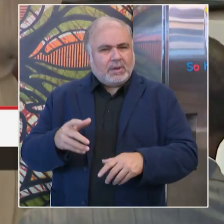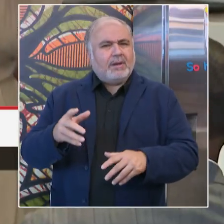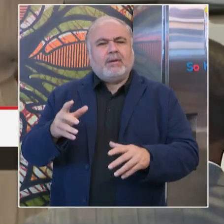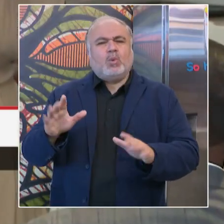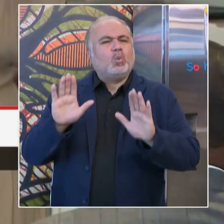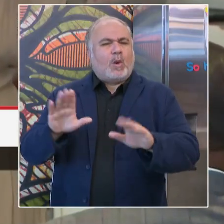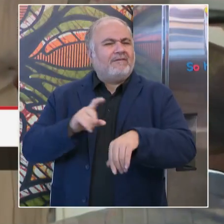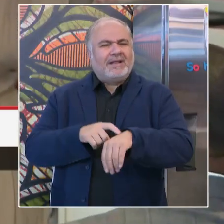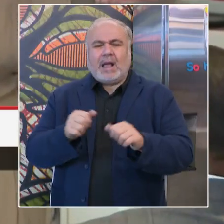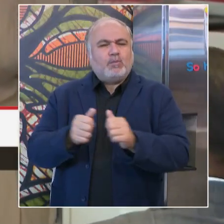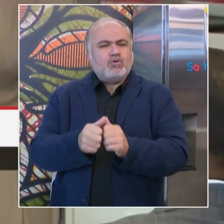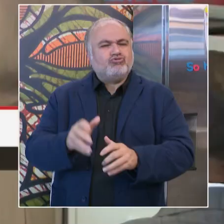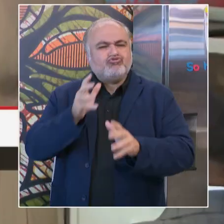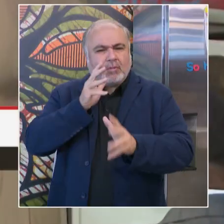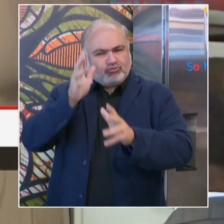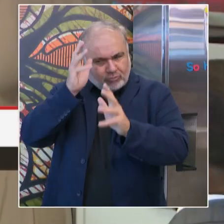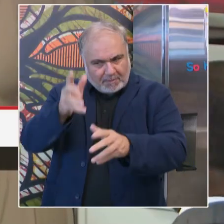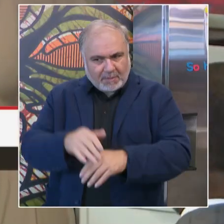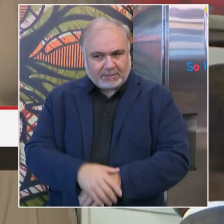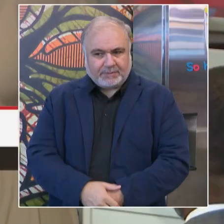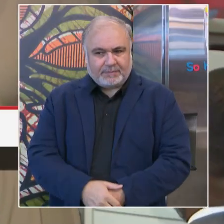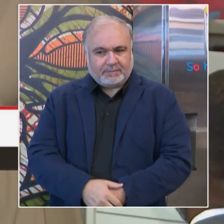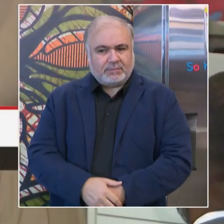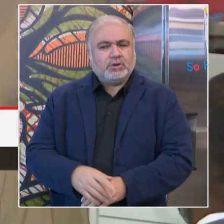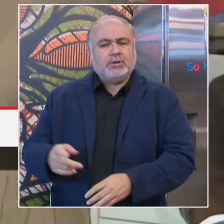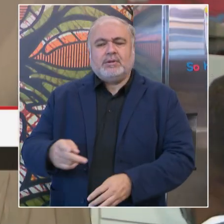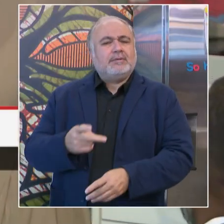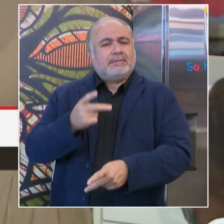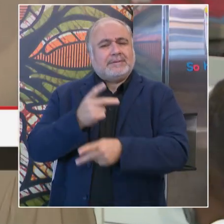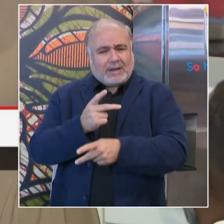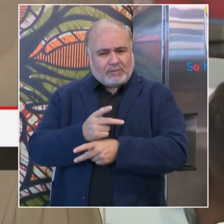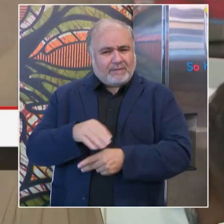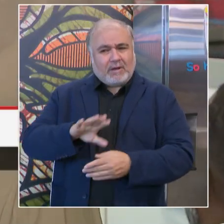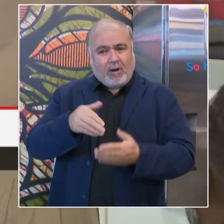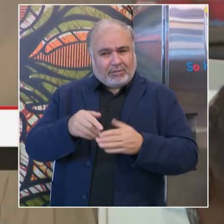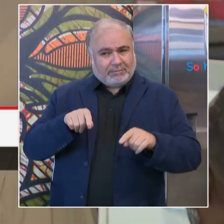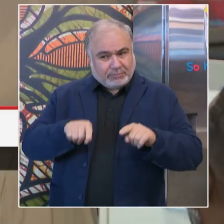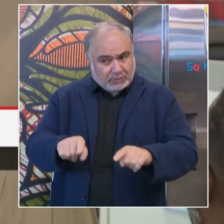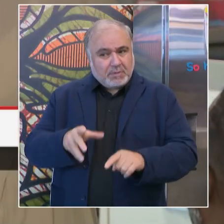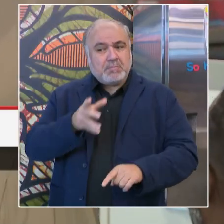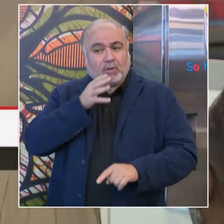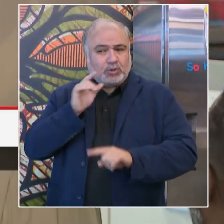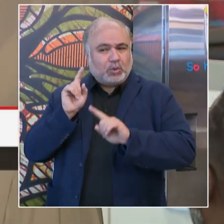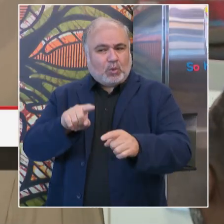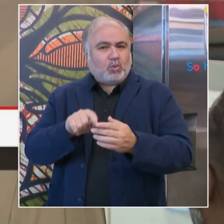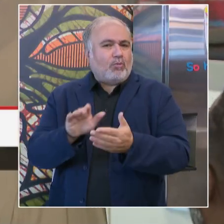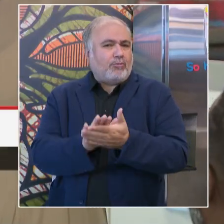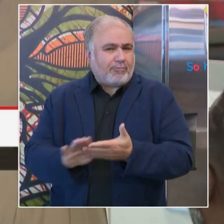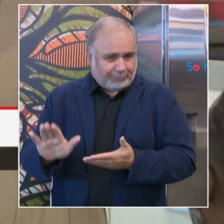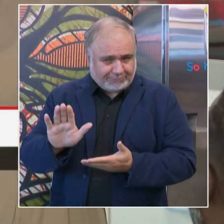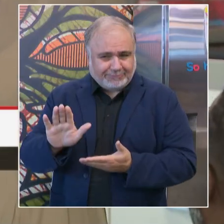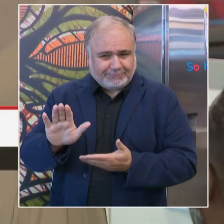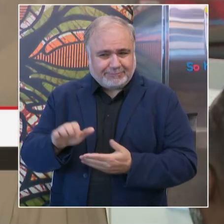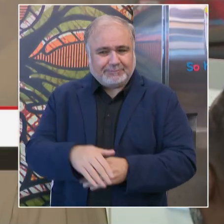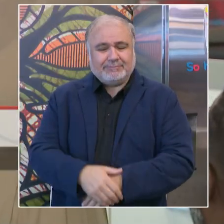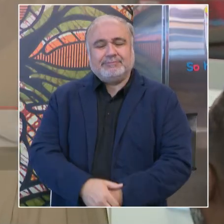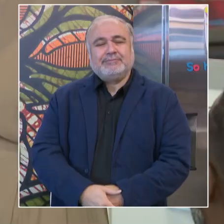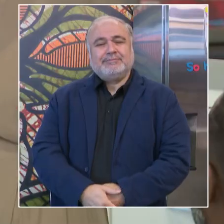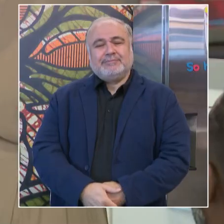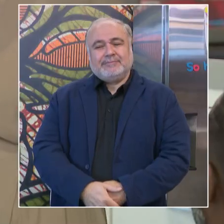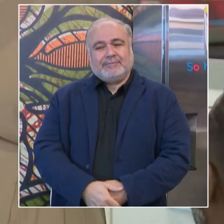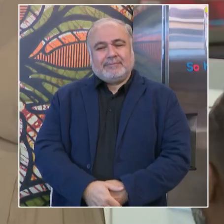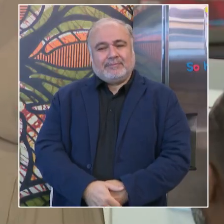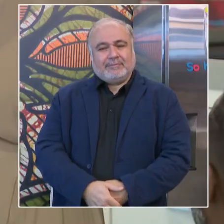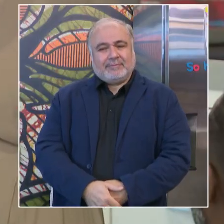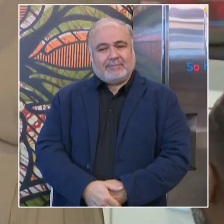I would spend my time taking care of them while my mother was in med school. That's when I realized I wanted to be in a career where I can help